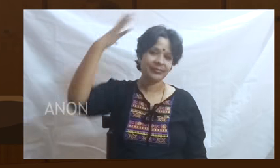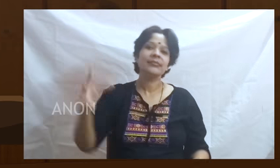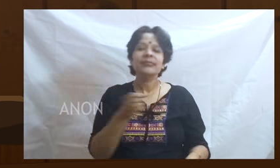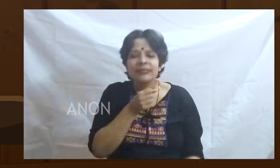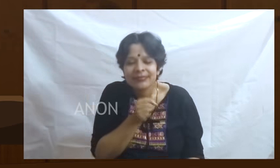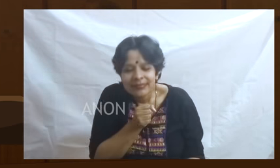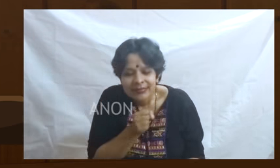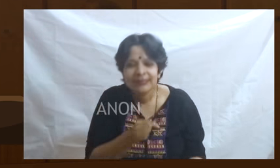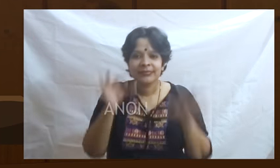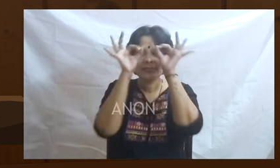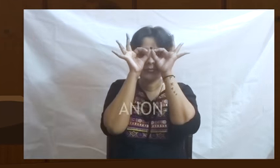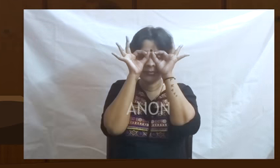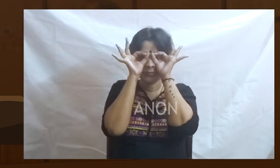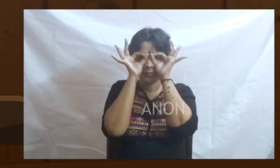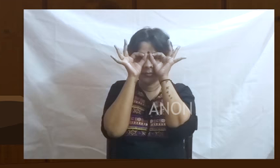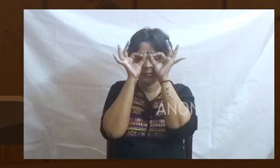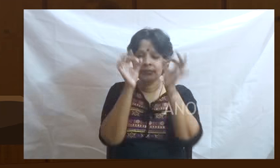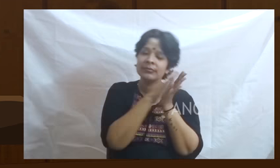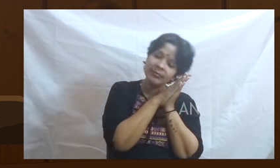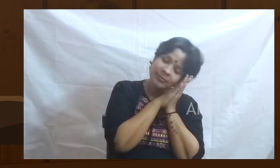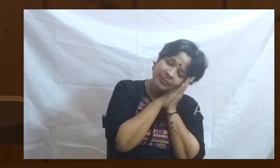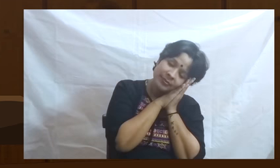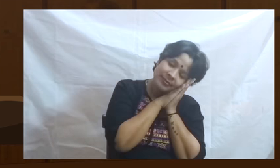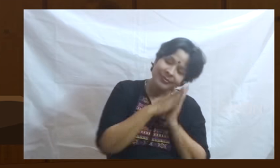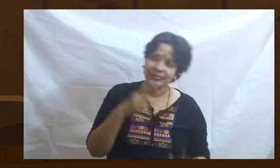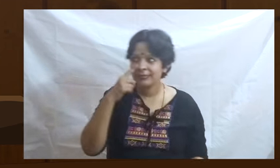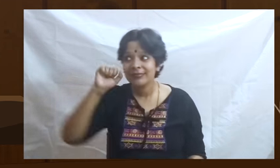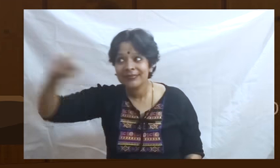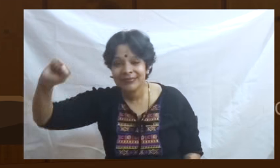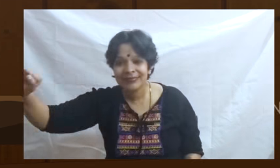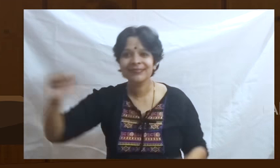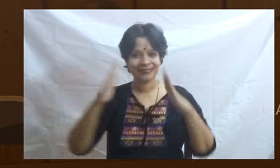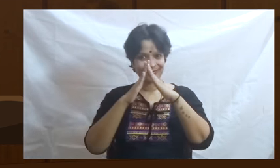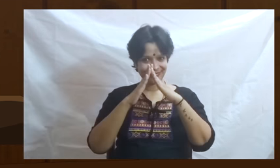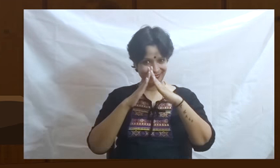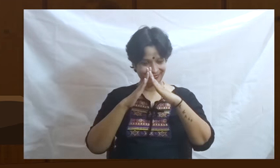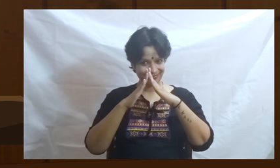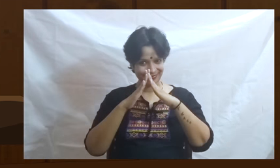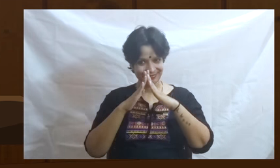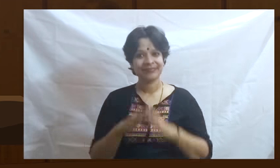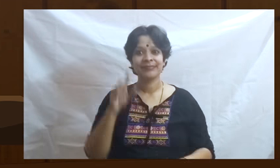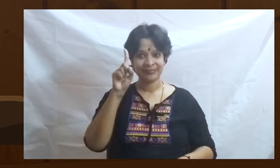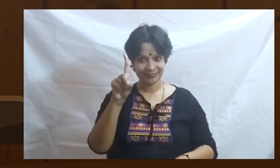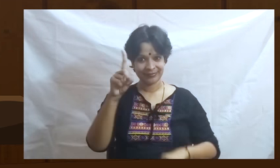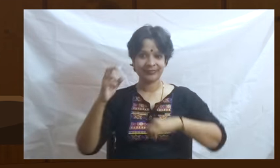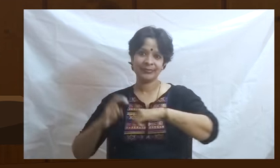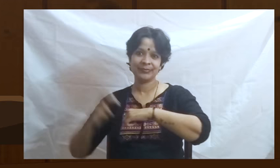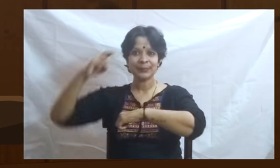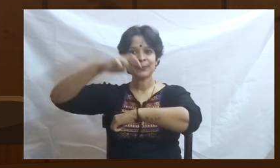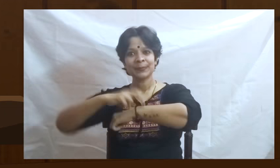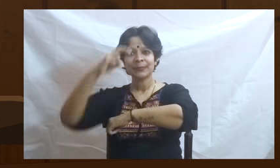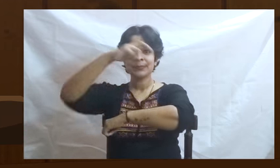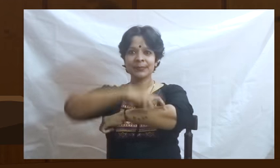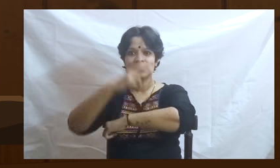One warm summer afternoon, as she dozed away in her den in the old oak tree, a grasshopper